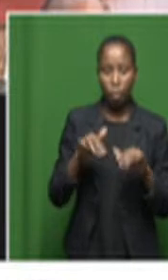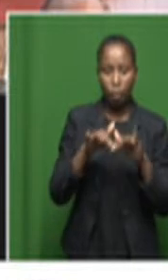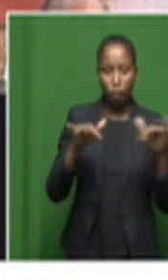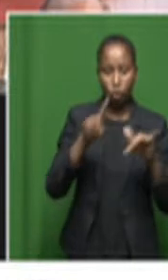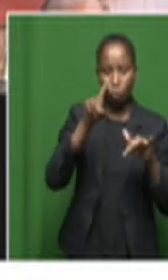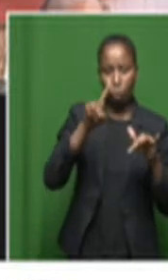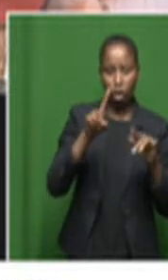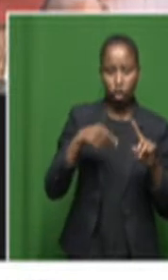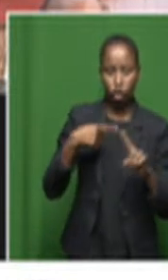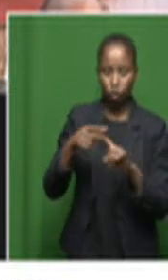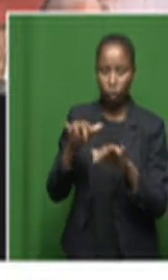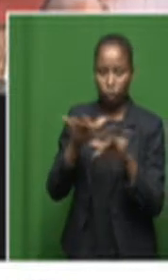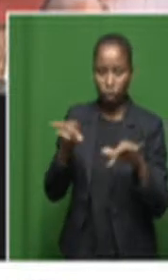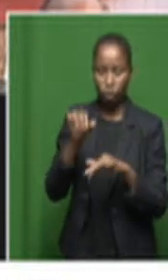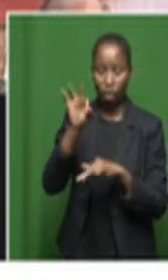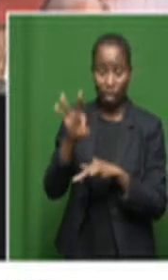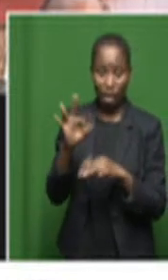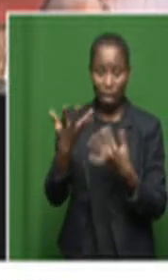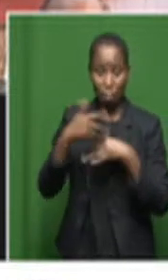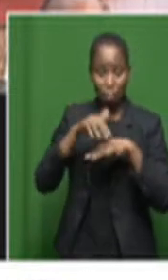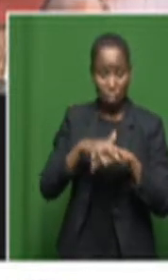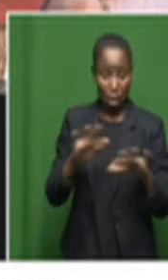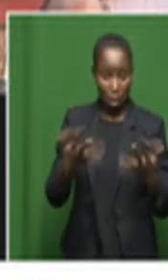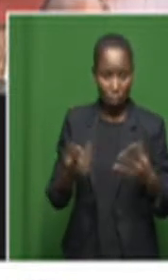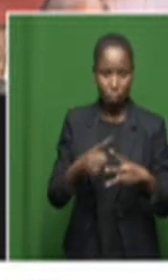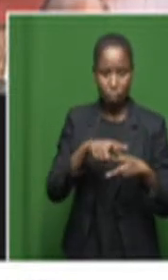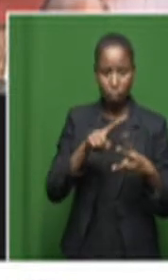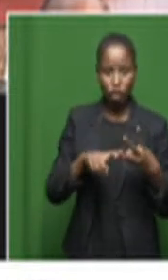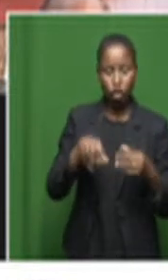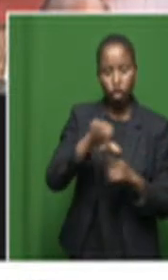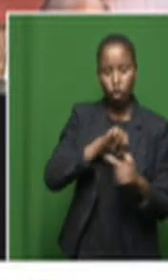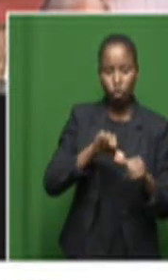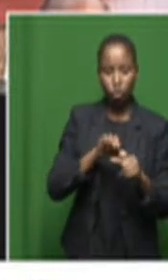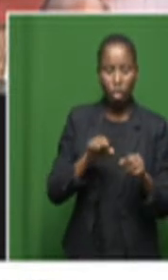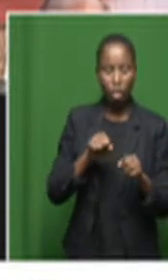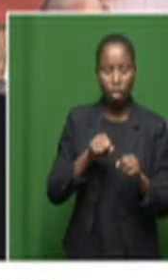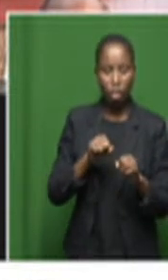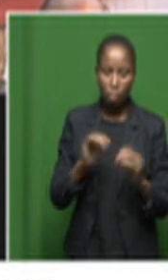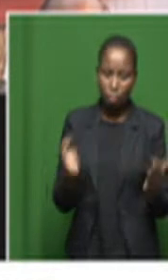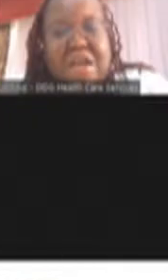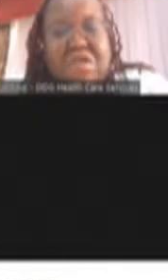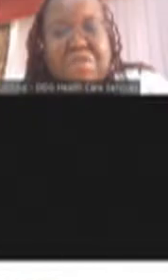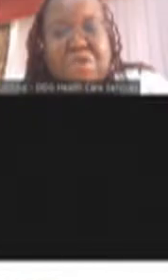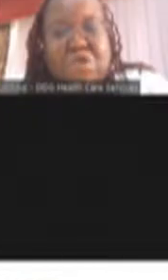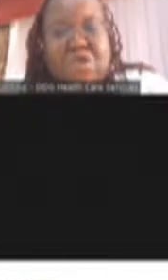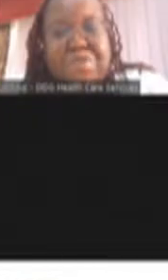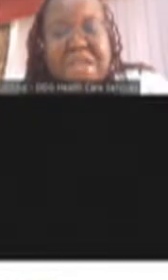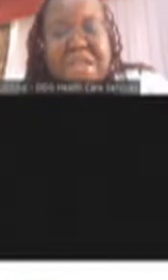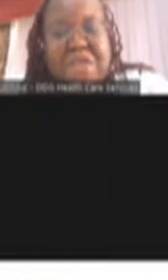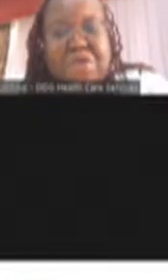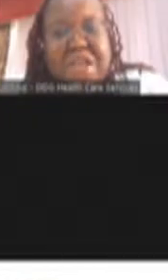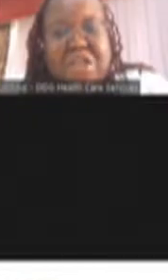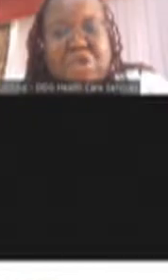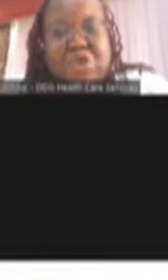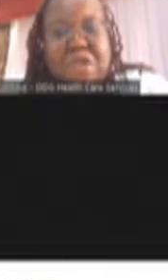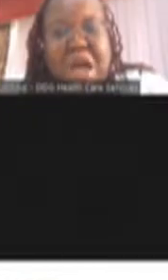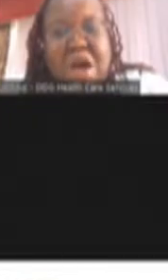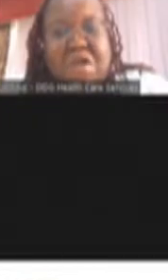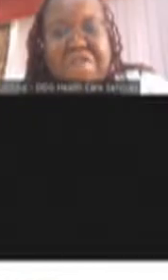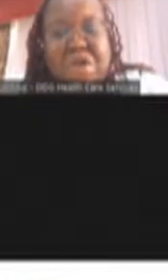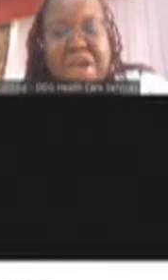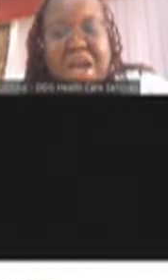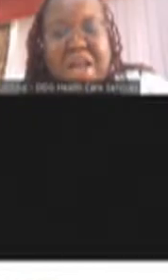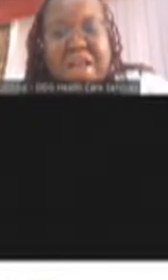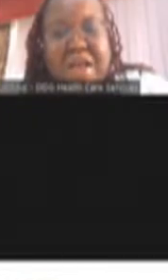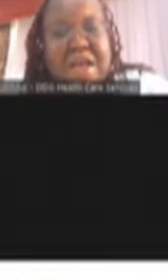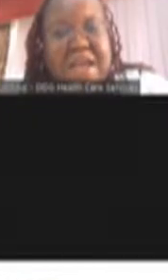implementation, how we have done social mobilization and demand creation, And then I'll also be looking into how